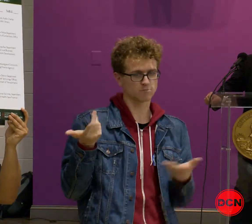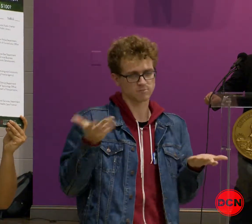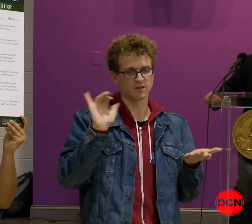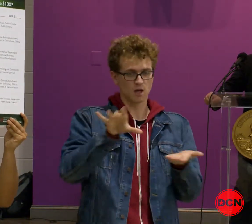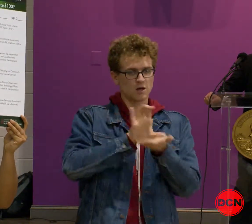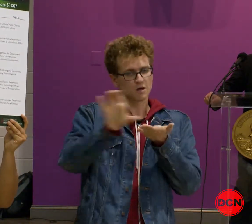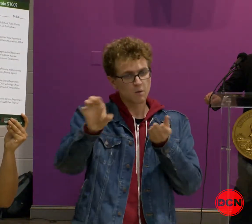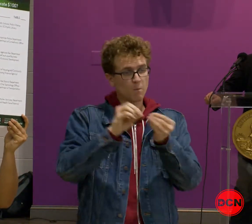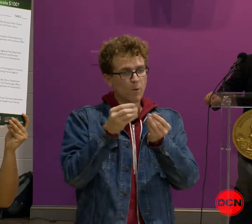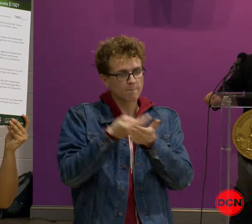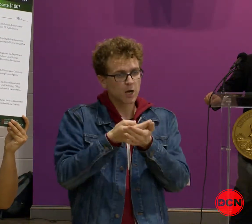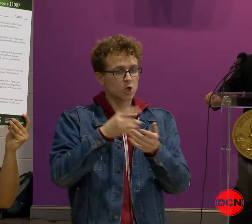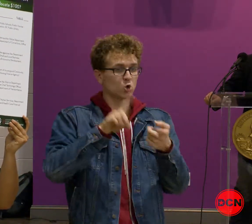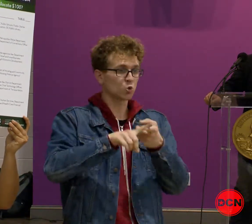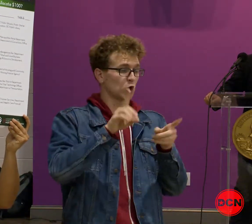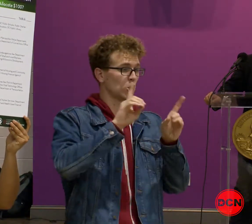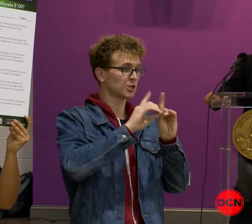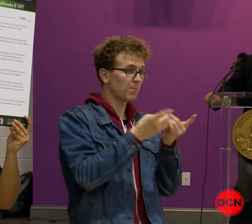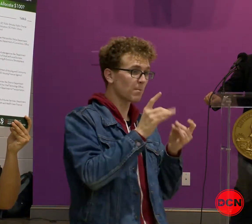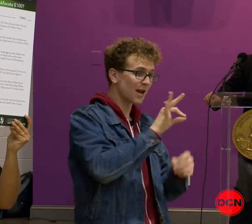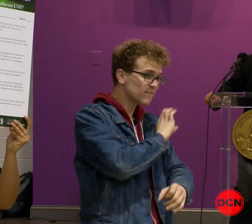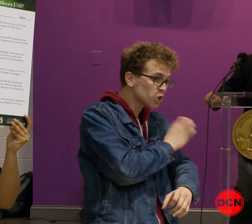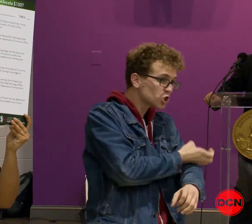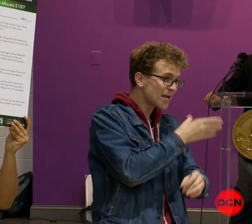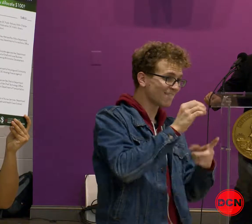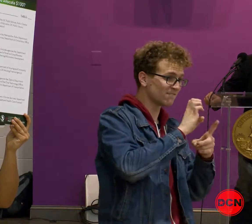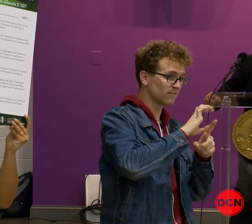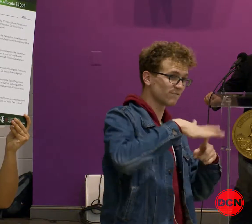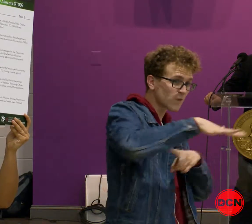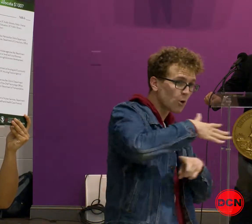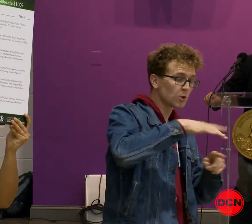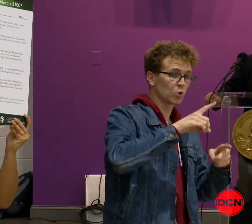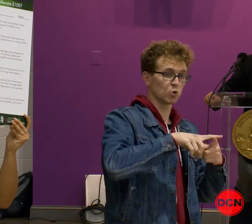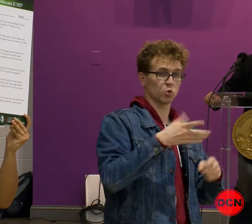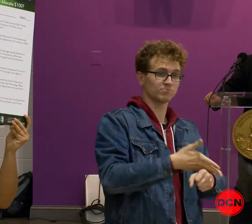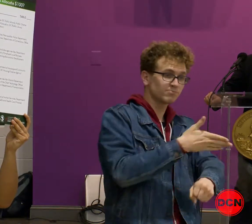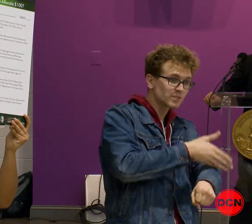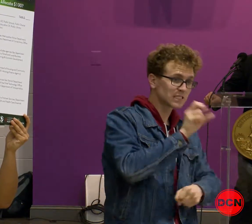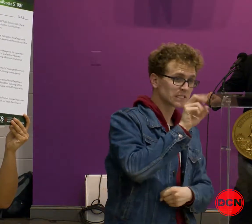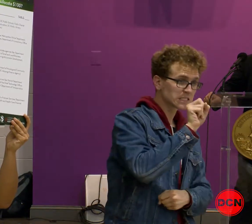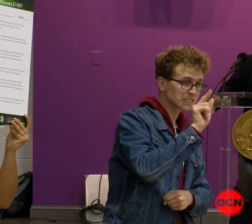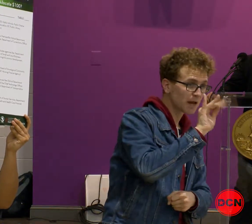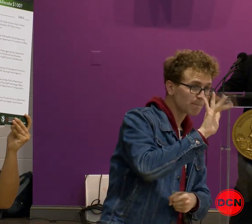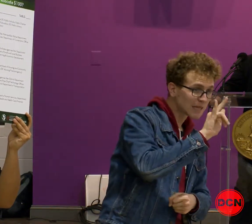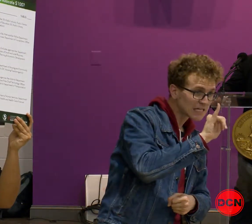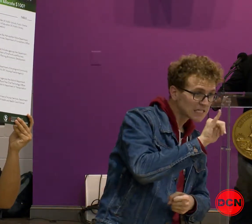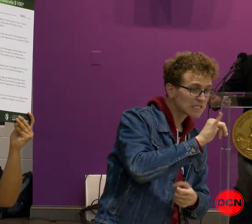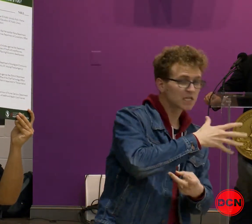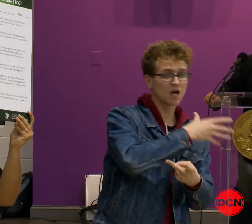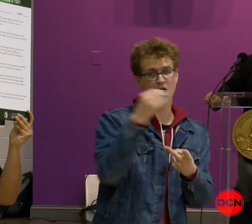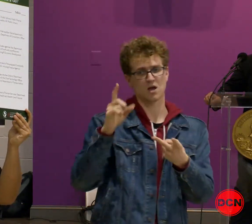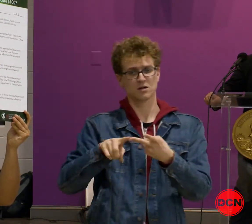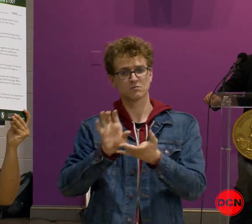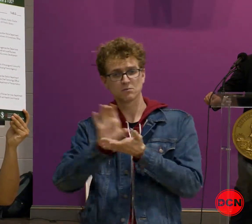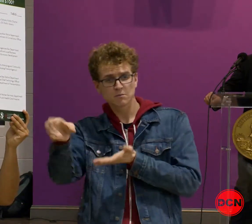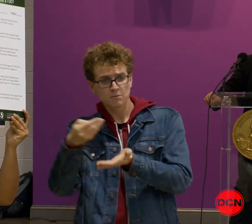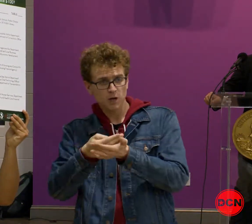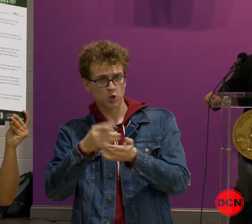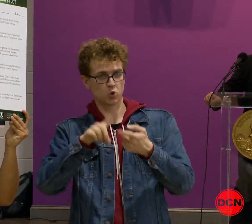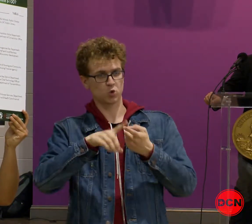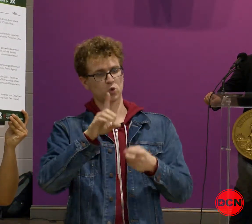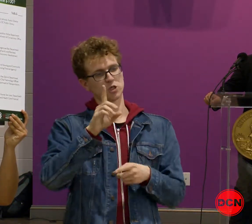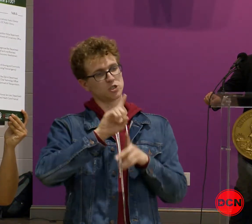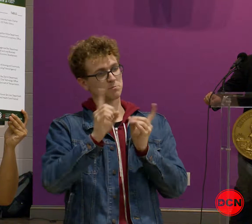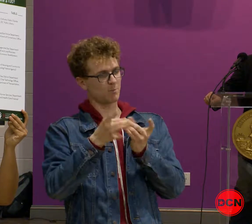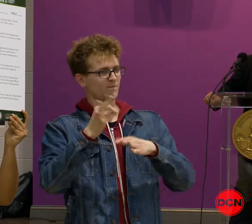falling, and we need to do better and put more money to the roads, and also to Department of Energy and Department of Environment, and